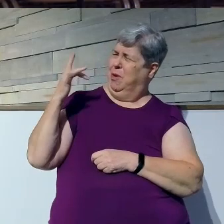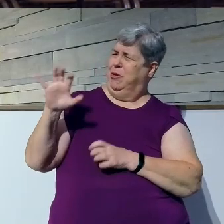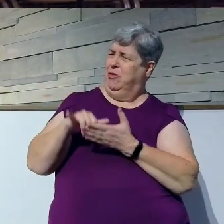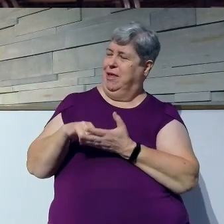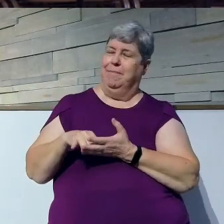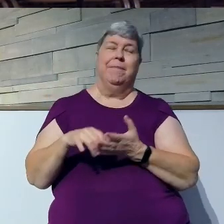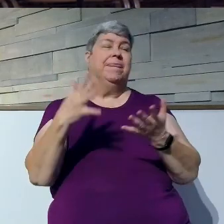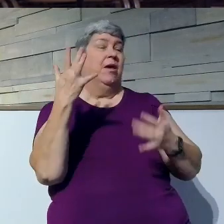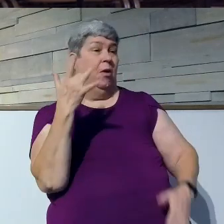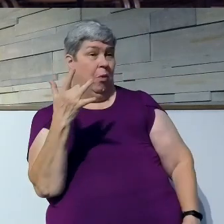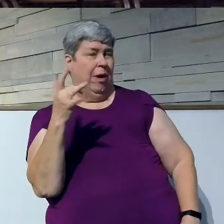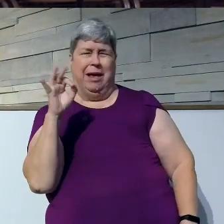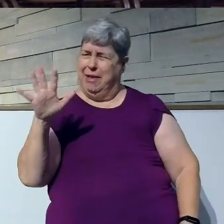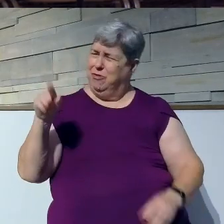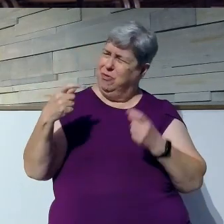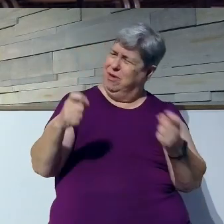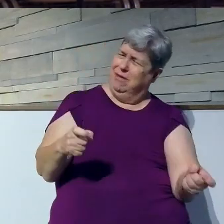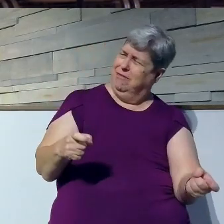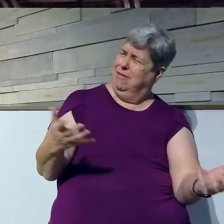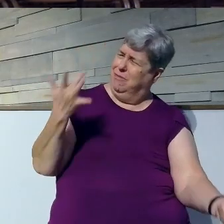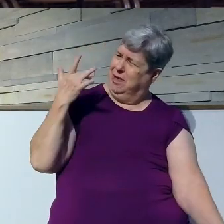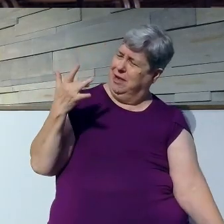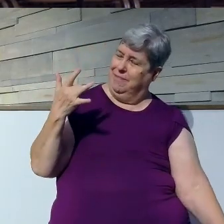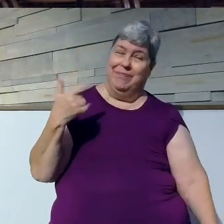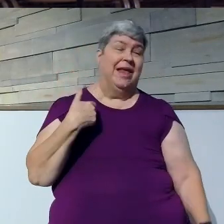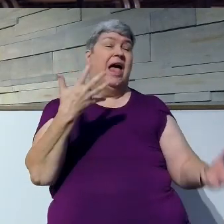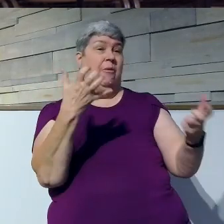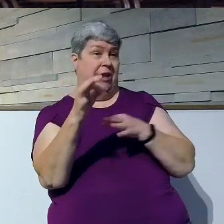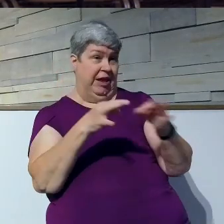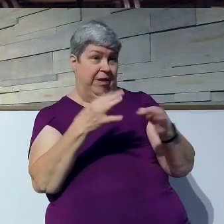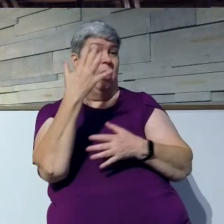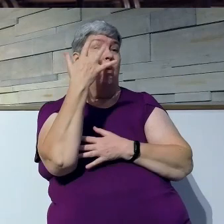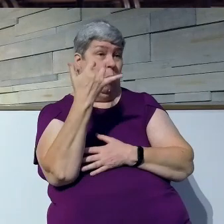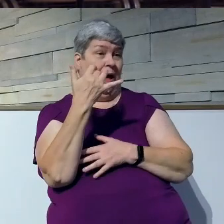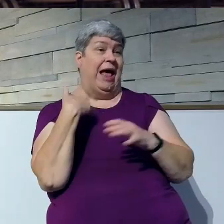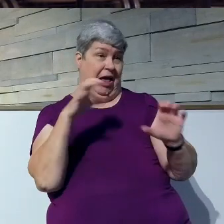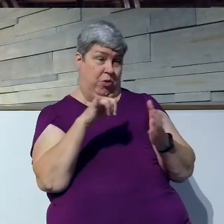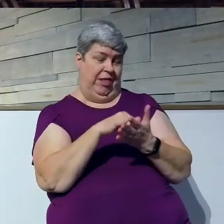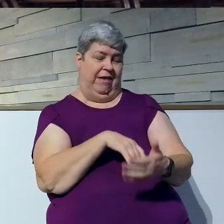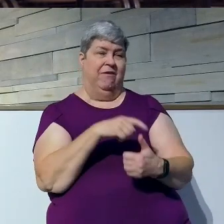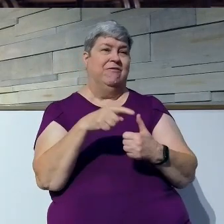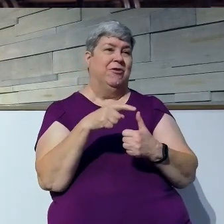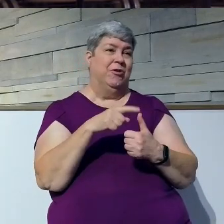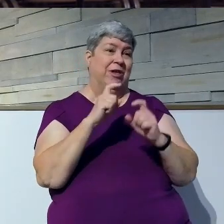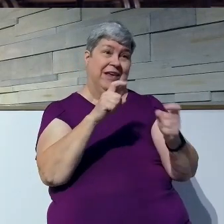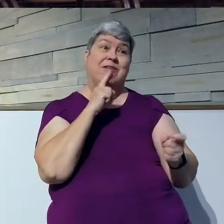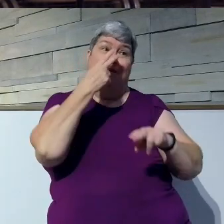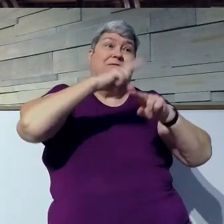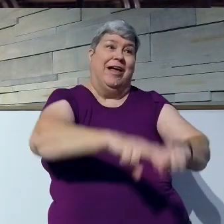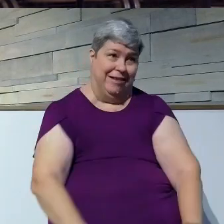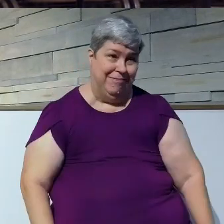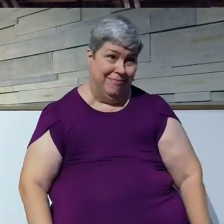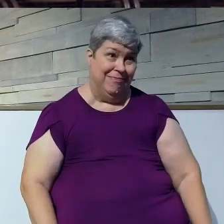it. Why, Pastor, did you give a gift? And I'm going to give you some reasons why I do this. First of all, giving is fun, isn't